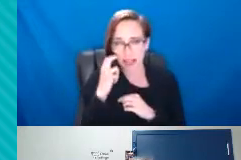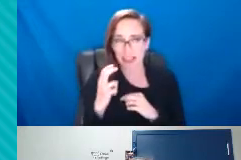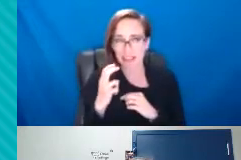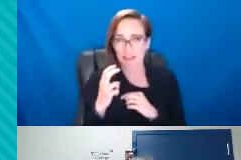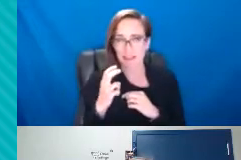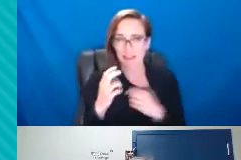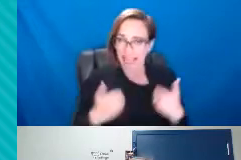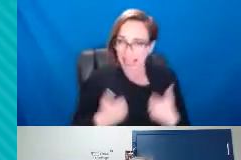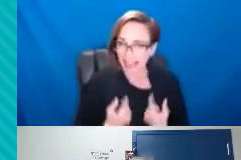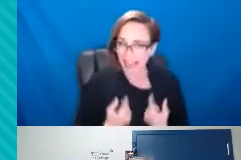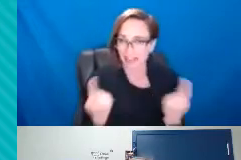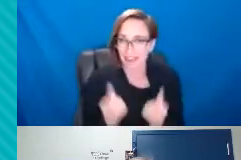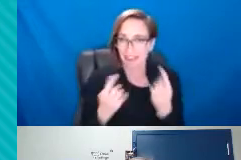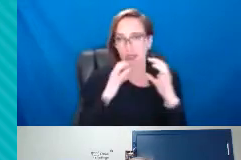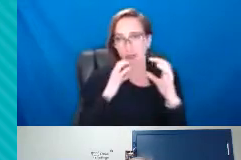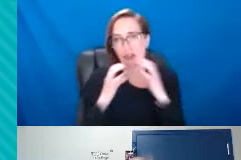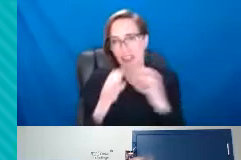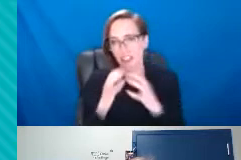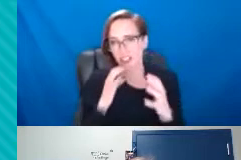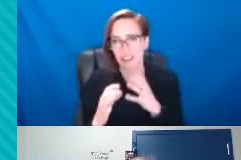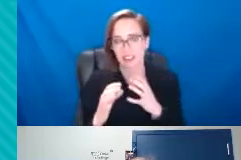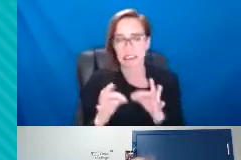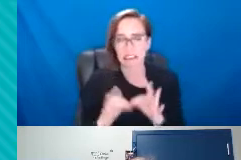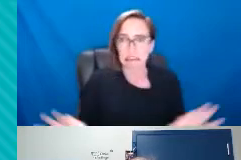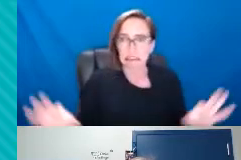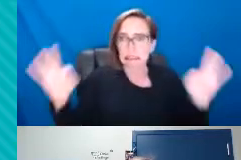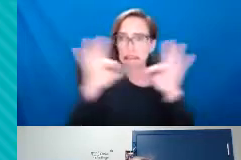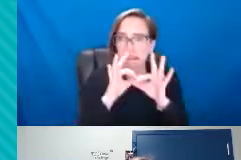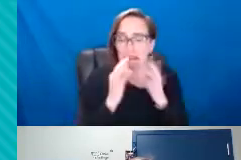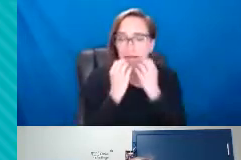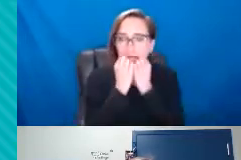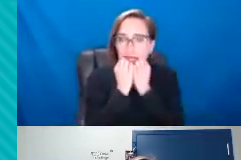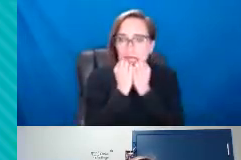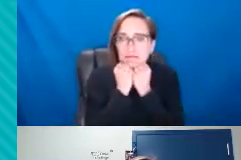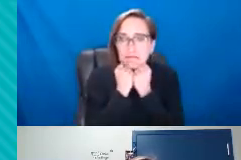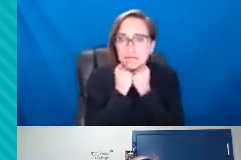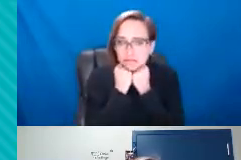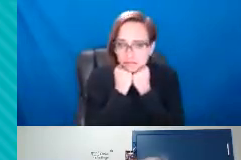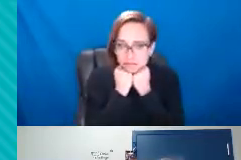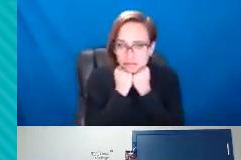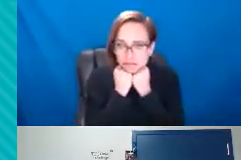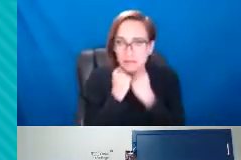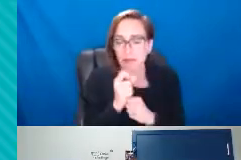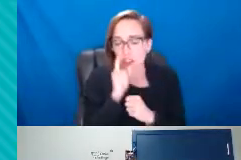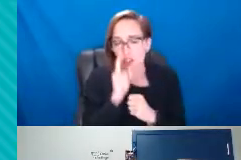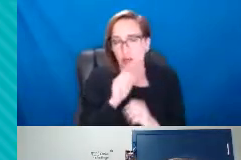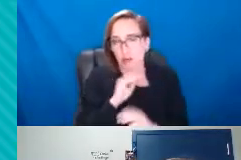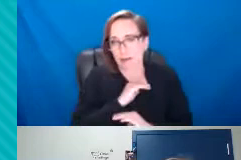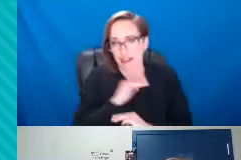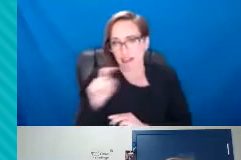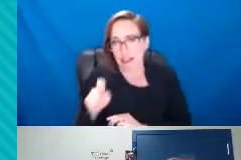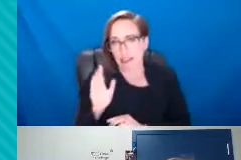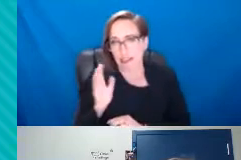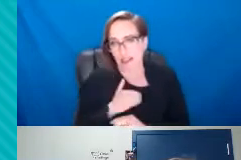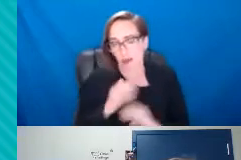very important and really needs to be looked at, and to make sure that we're meeting the needs of every